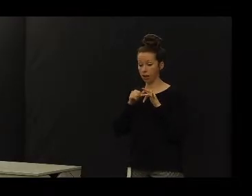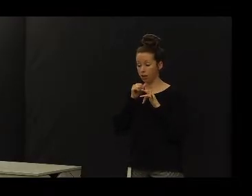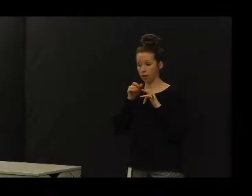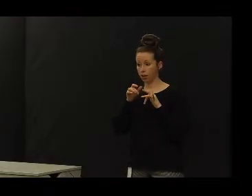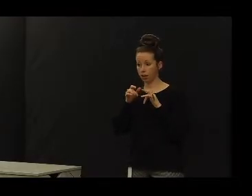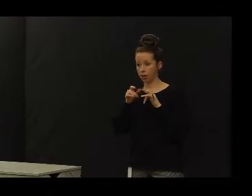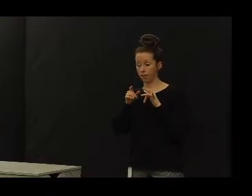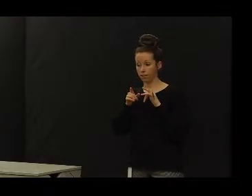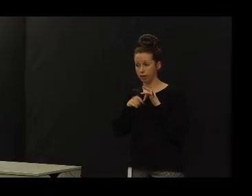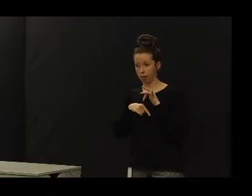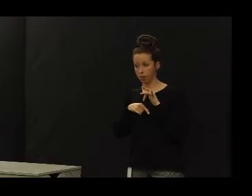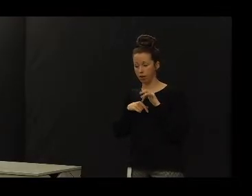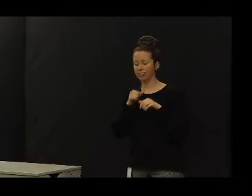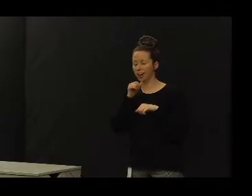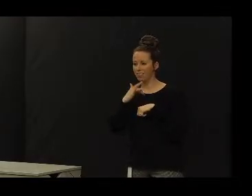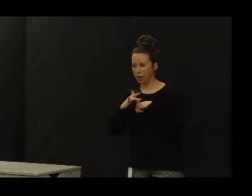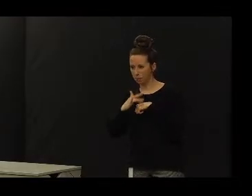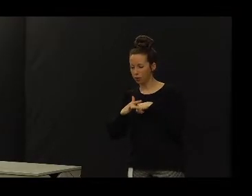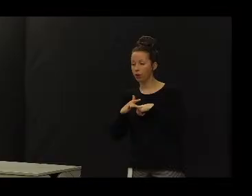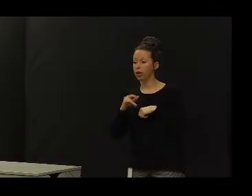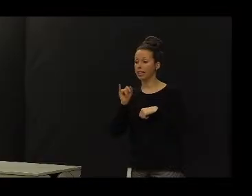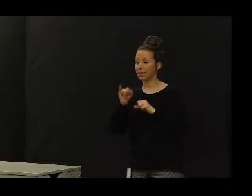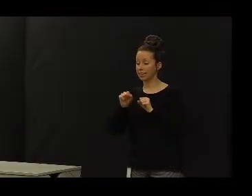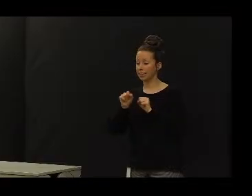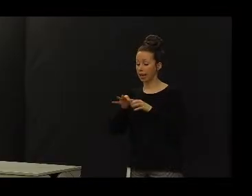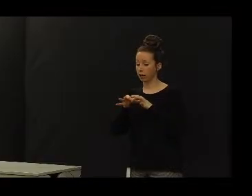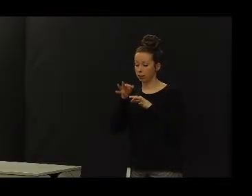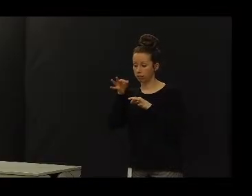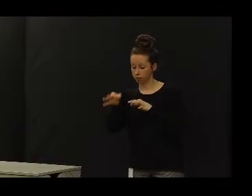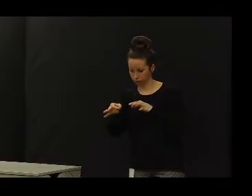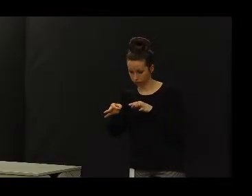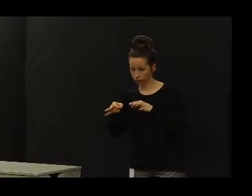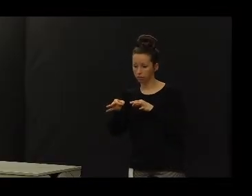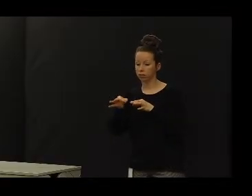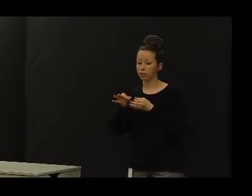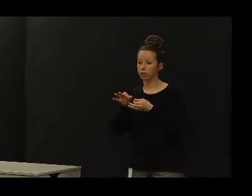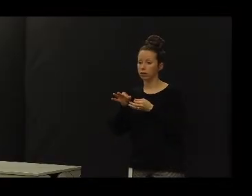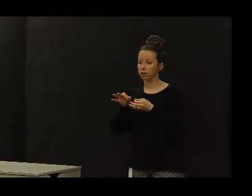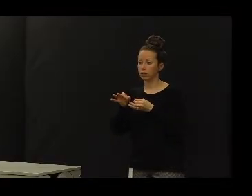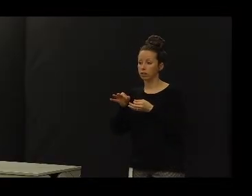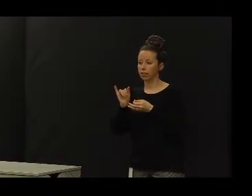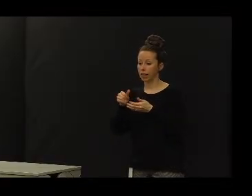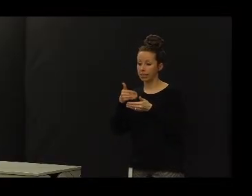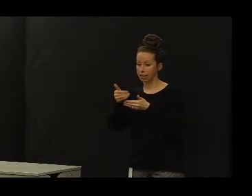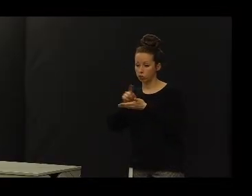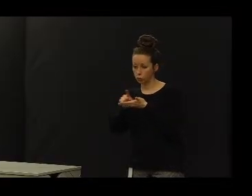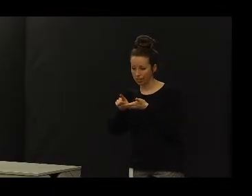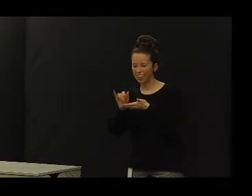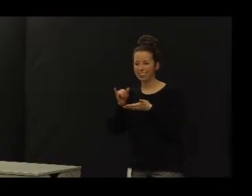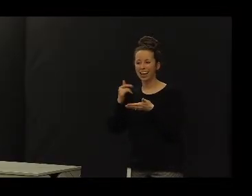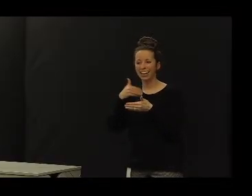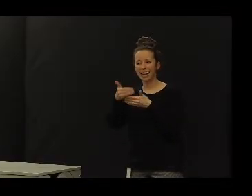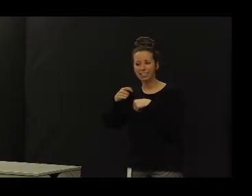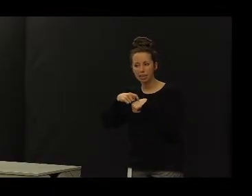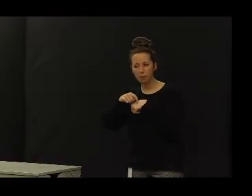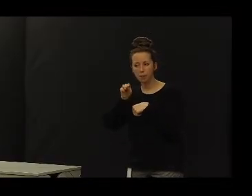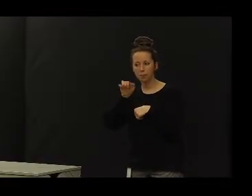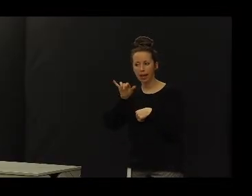can delay the meeting for another week, well, and that's why our next available time was May 8th, unfortunately.